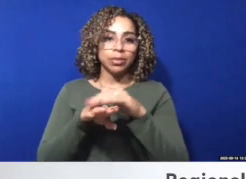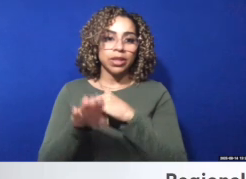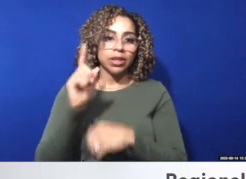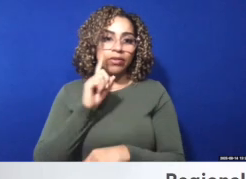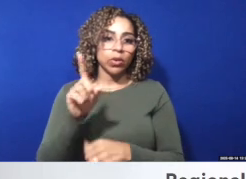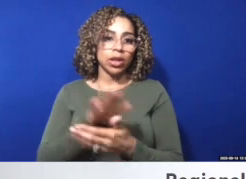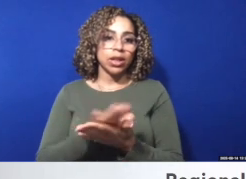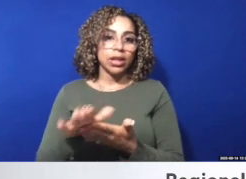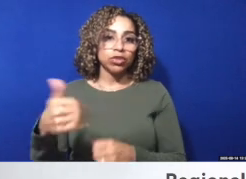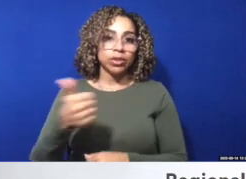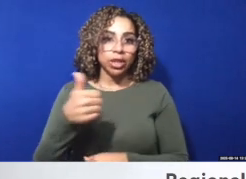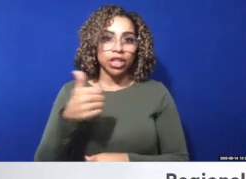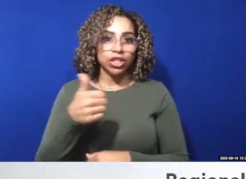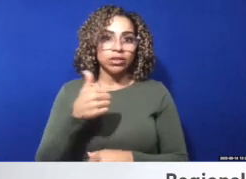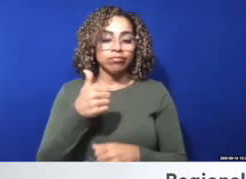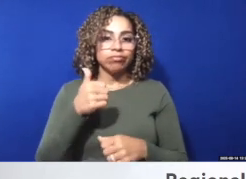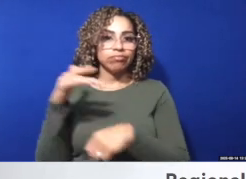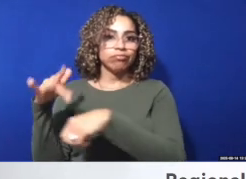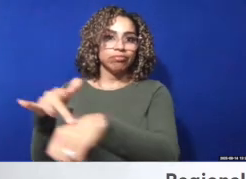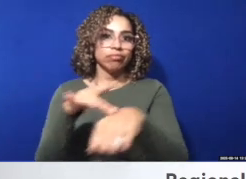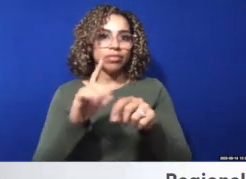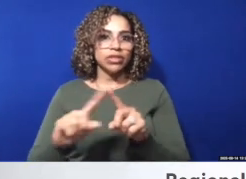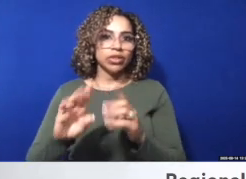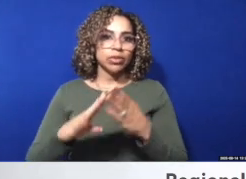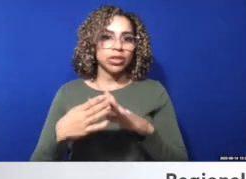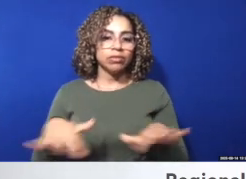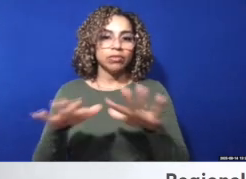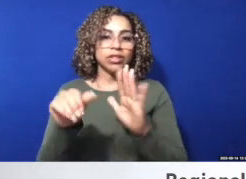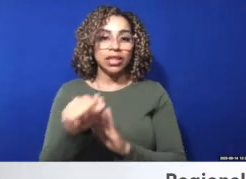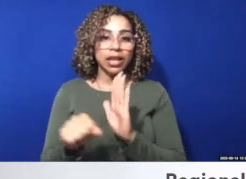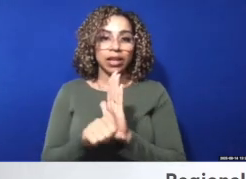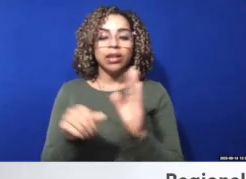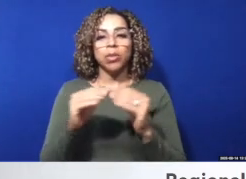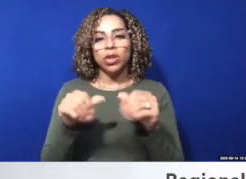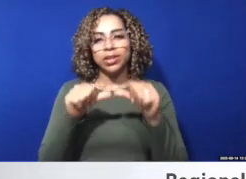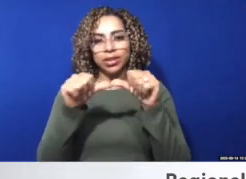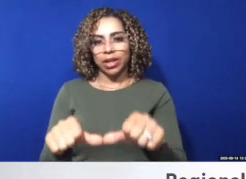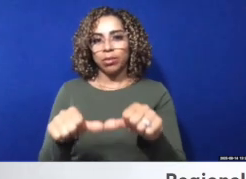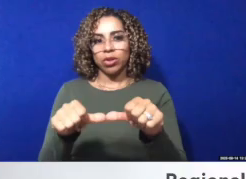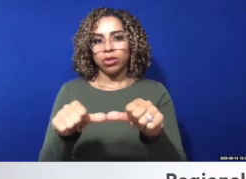transportation to communities throughout the state and facilitate the transition to more sustainable modes.